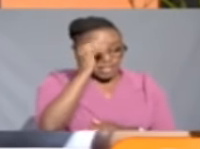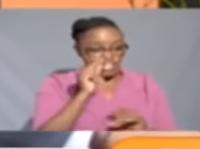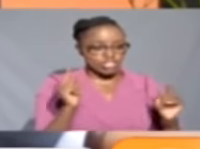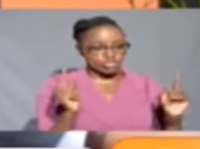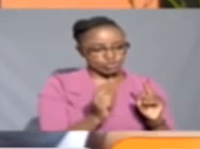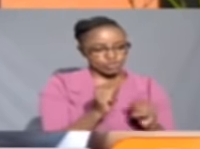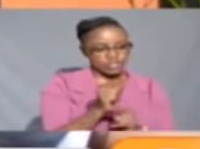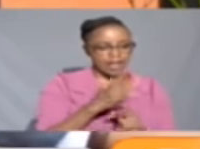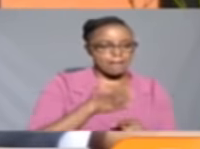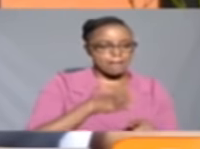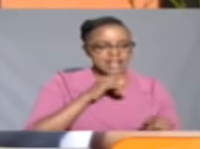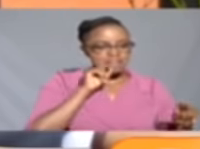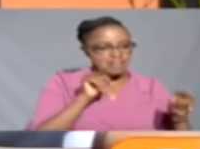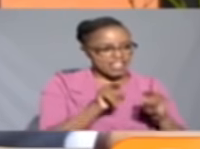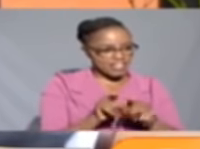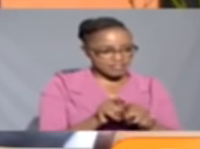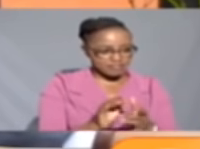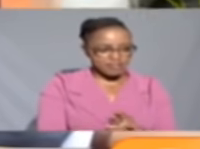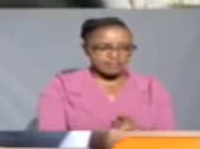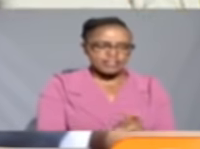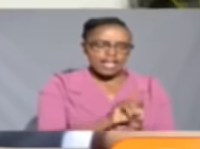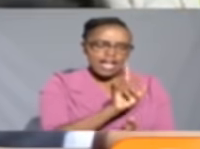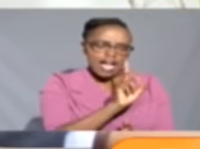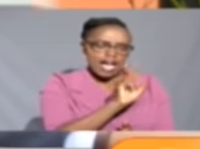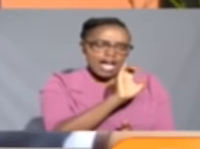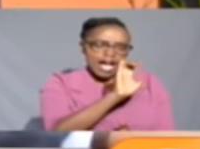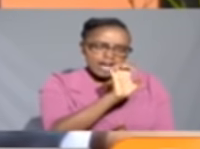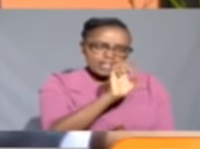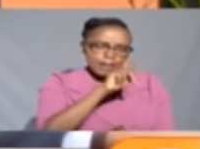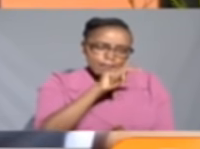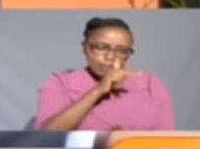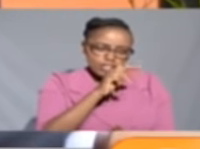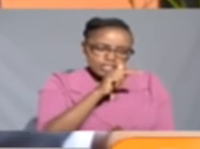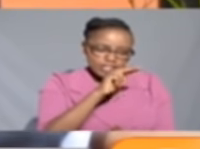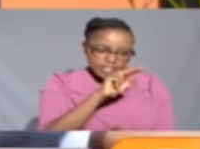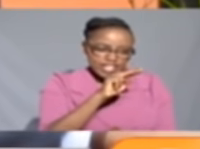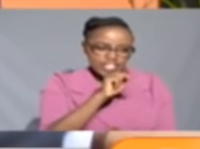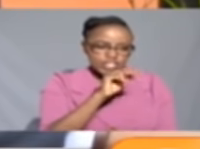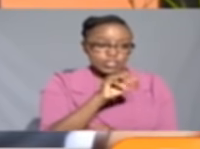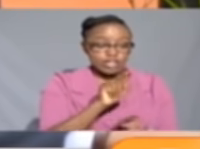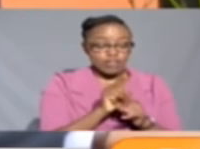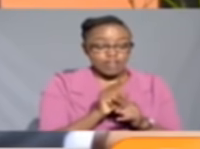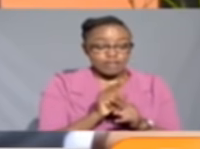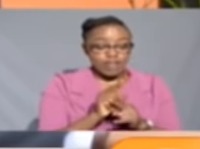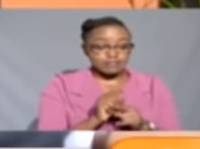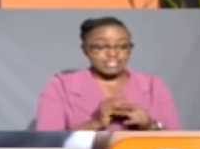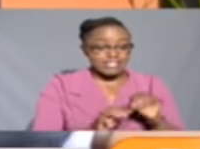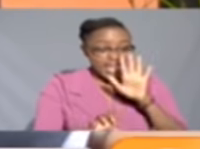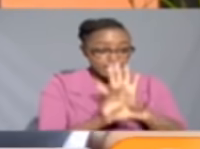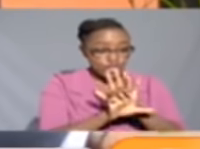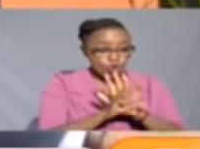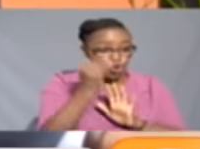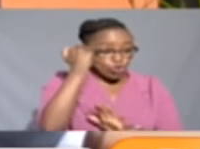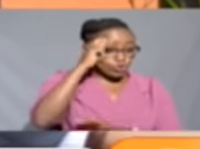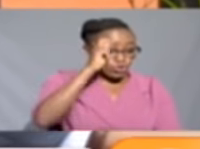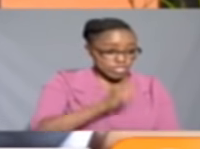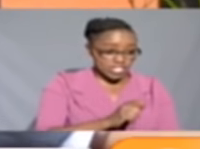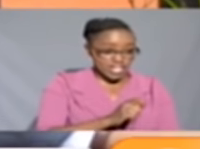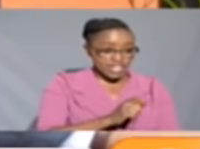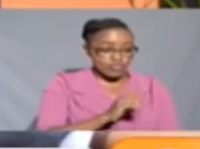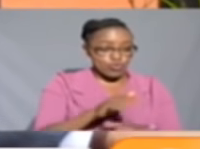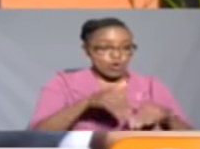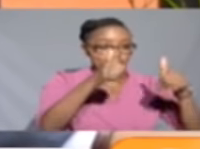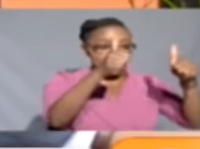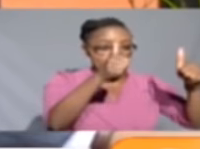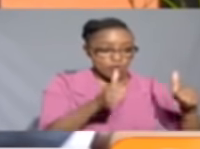my brother. A deportation is a legal judicial process where you are given